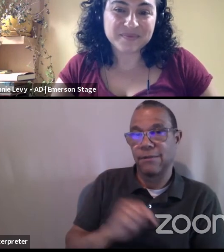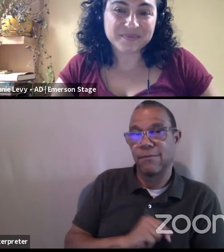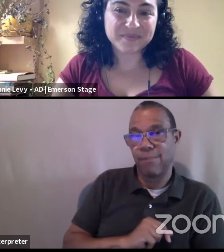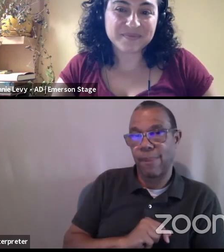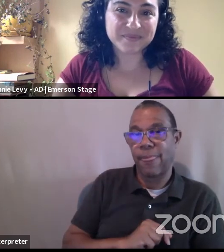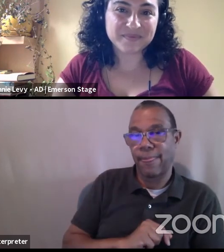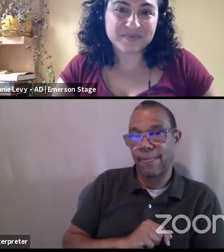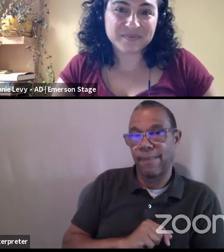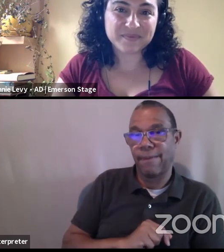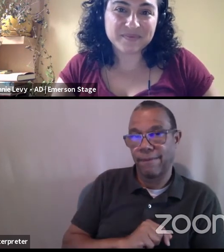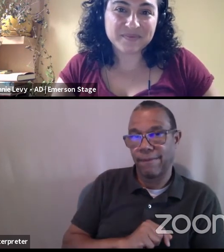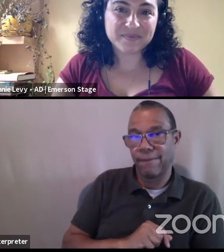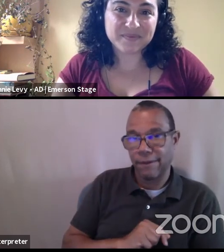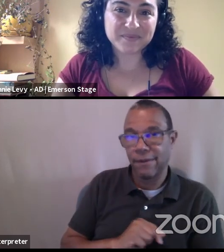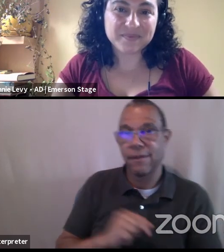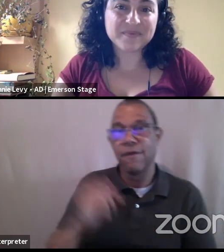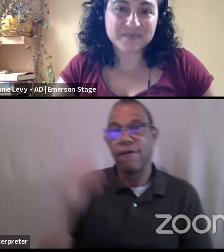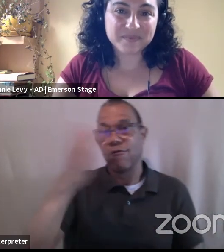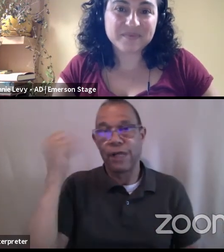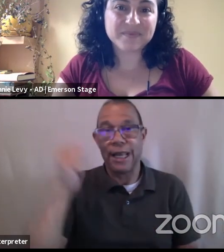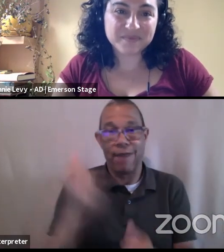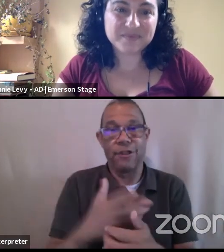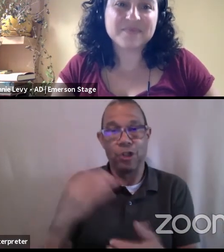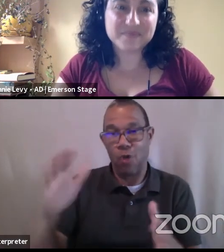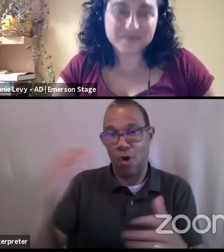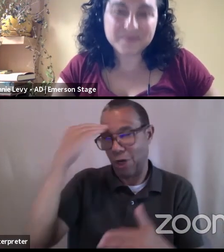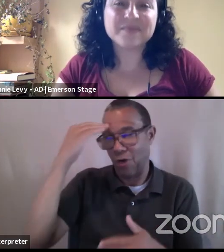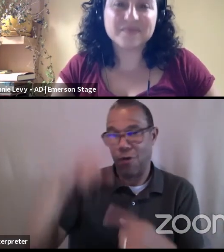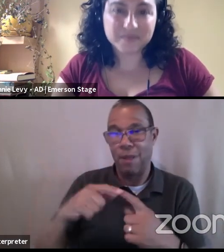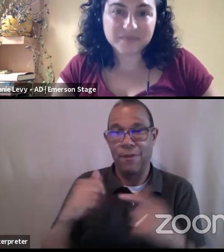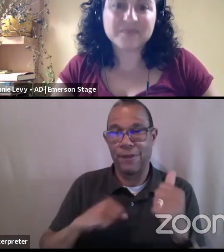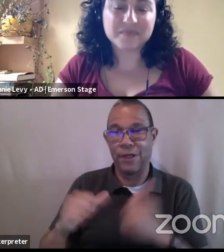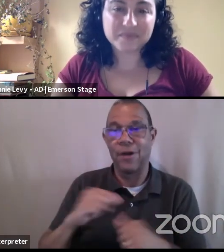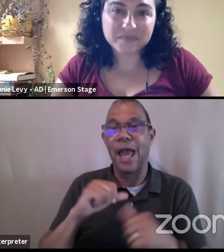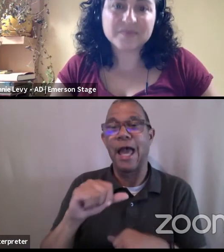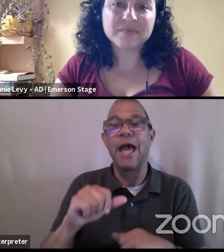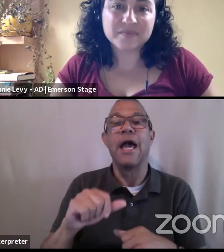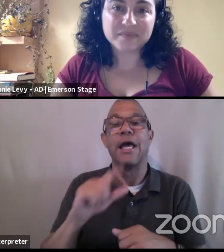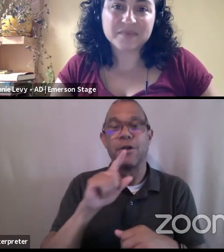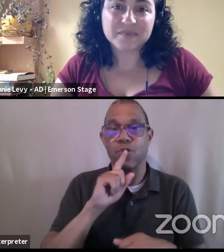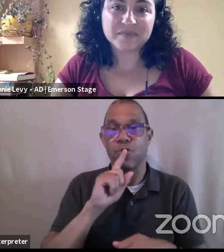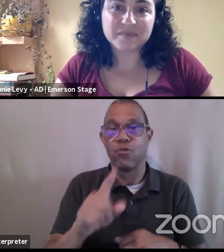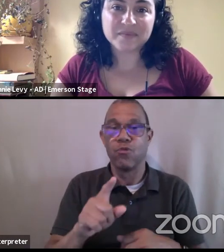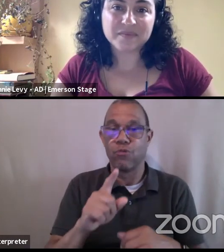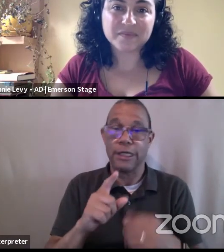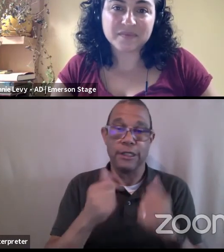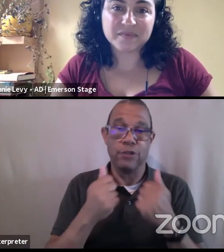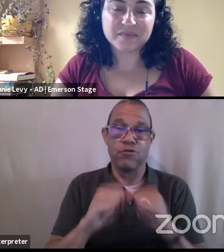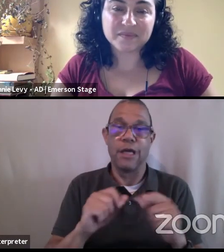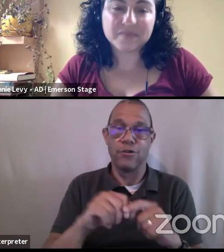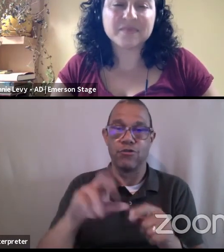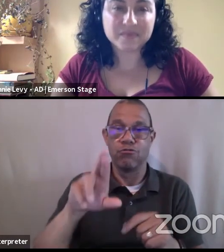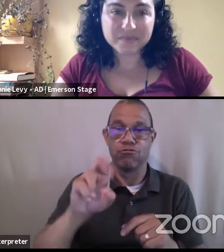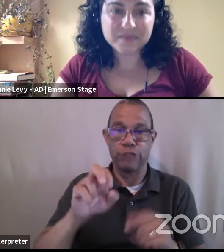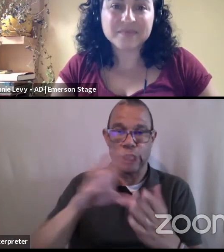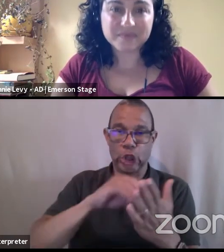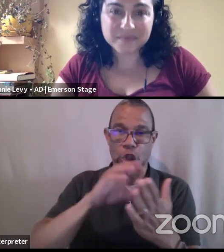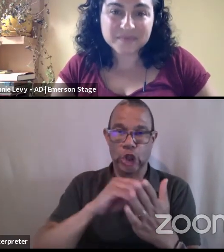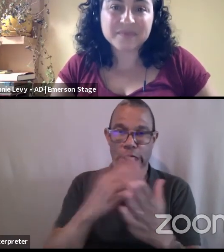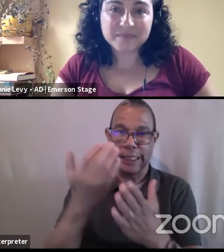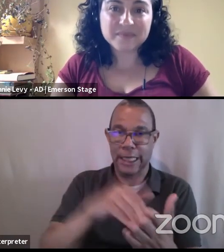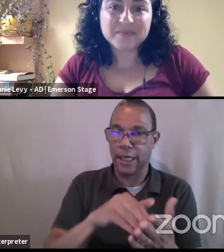forget everything you know about theater and kind of relearn things as you go don't try to put in theater into this it's not going to work